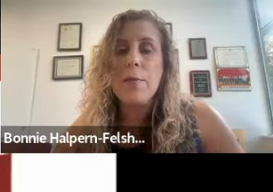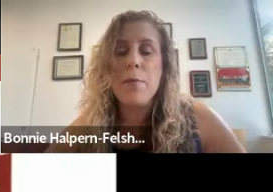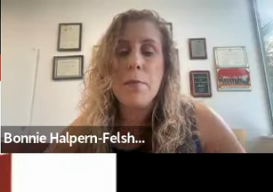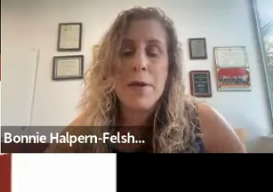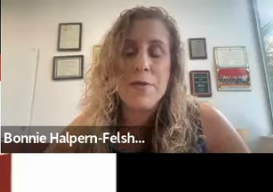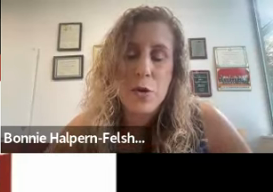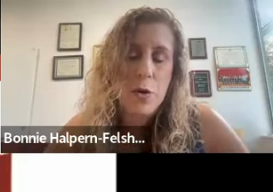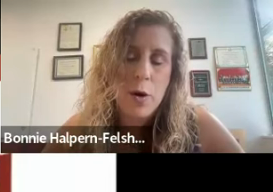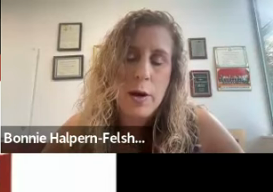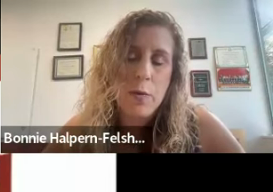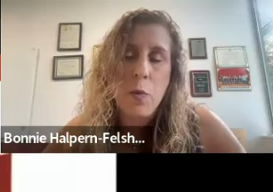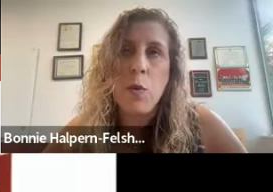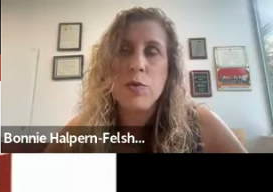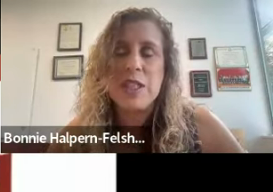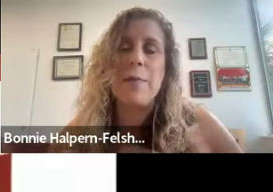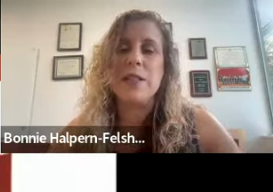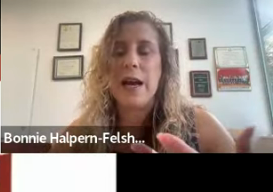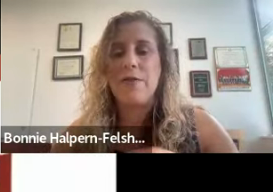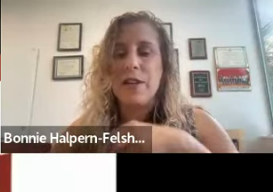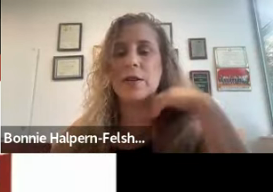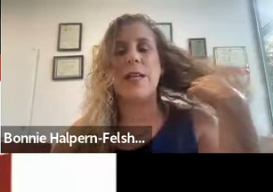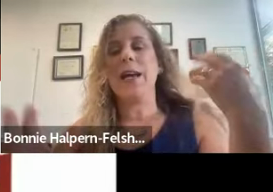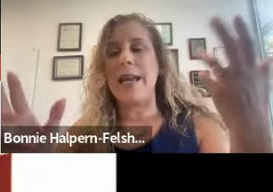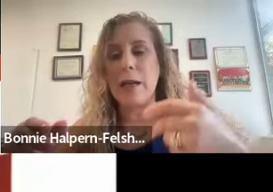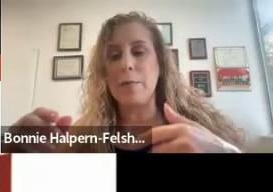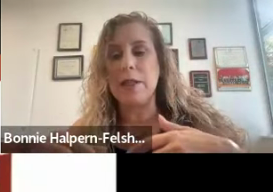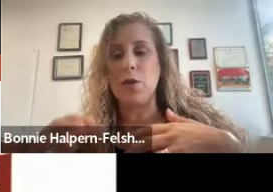one of the myths or statements I often hear